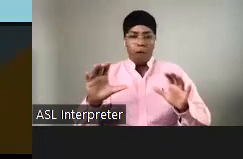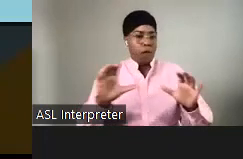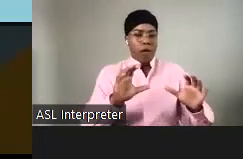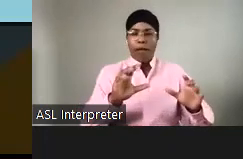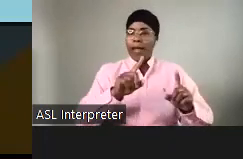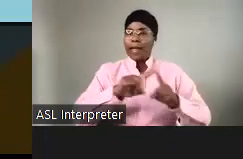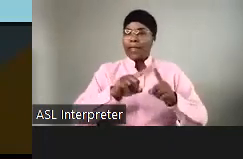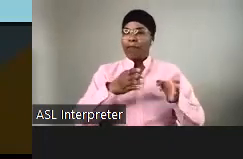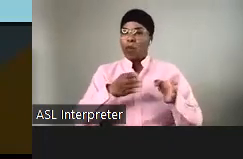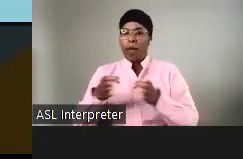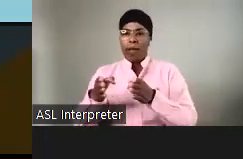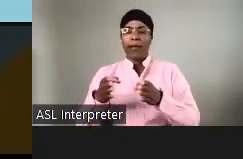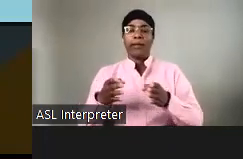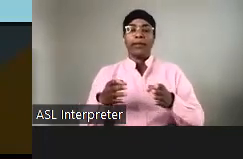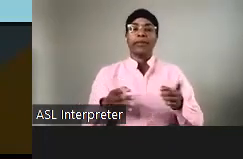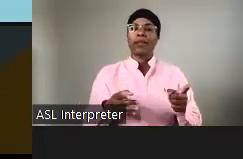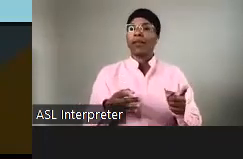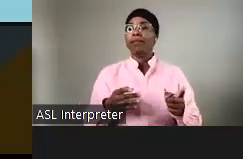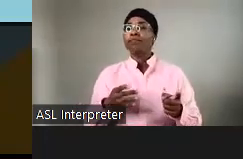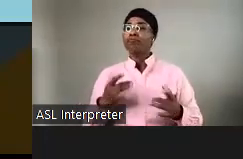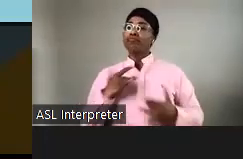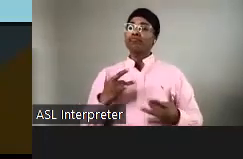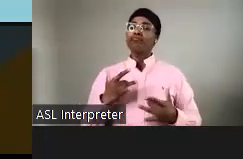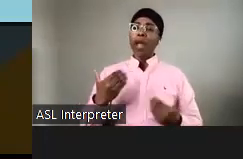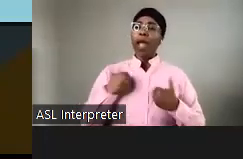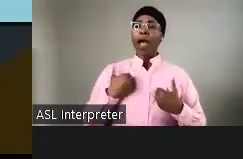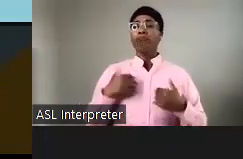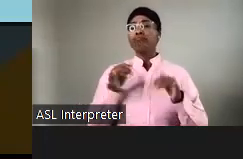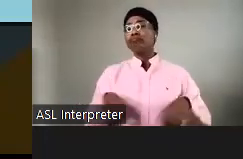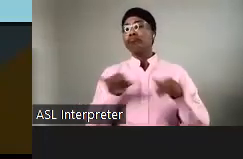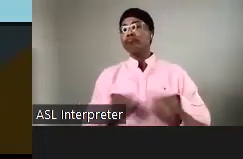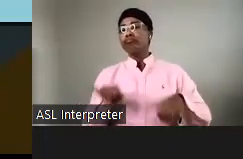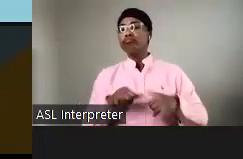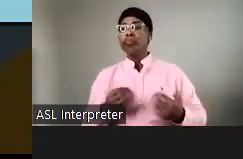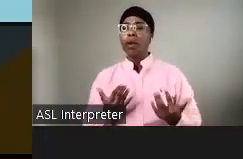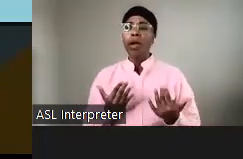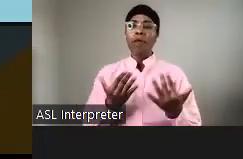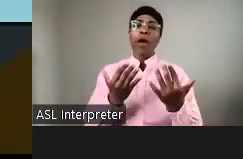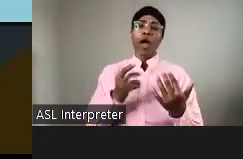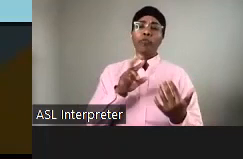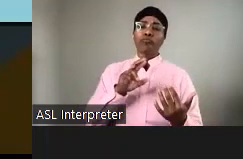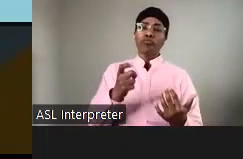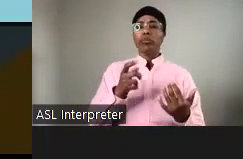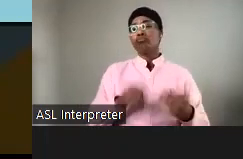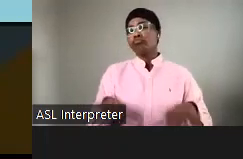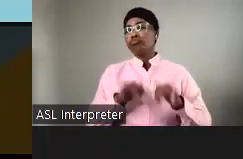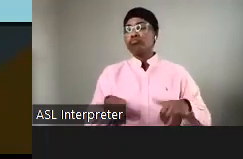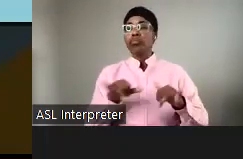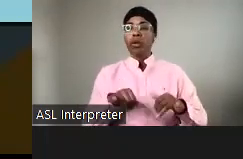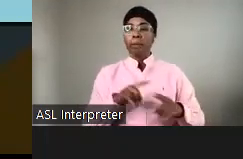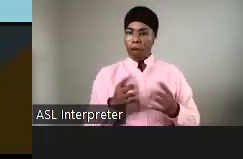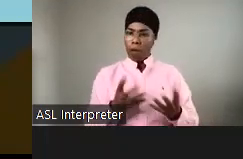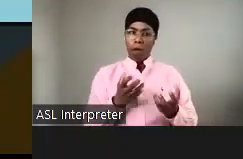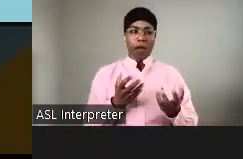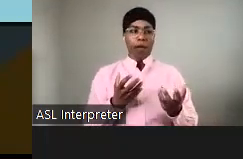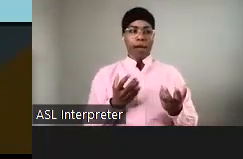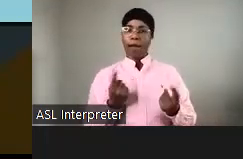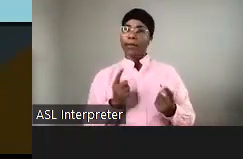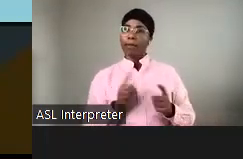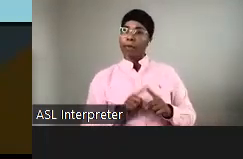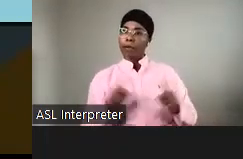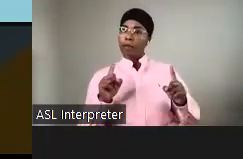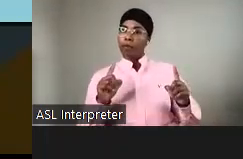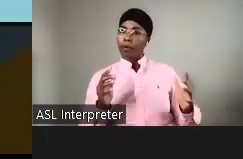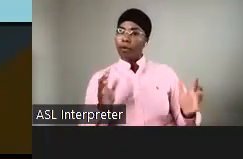as usual fire prescriptions, I guess. And to really think about, can we build this plan so that it has